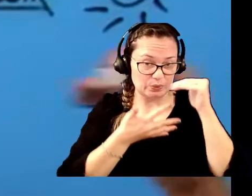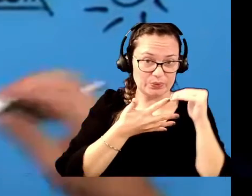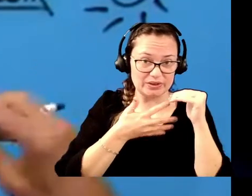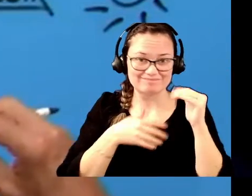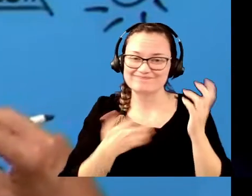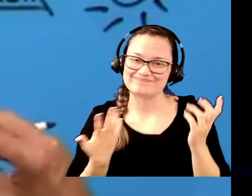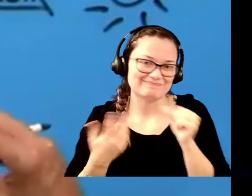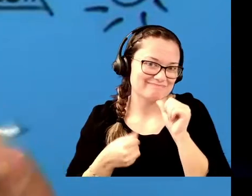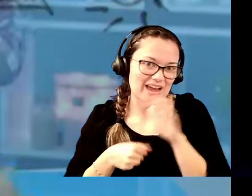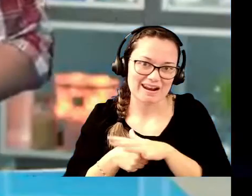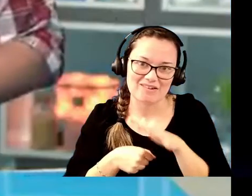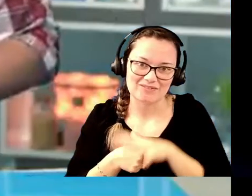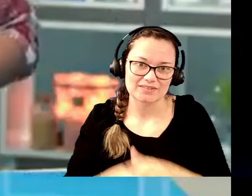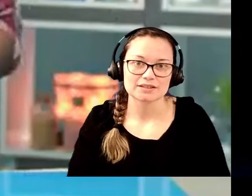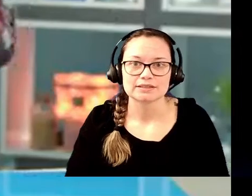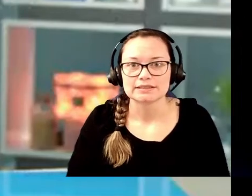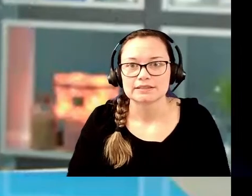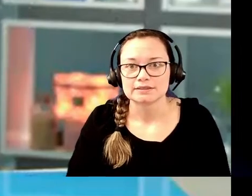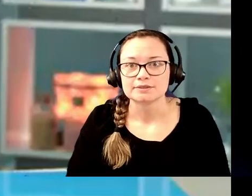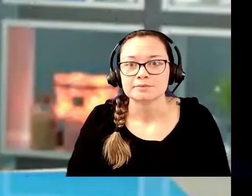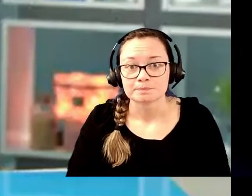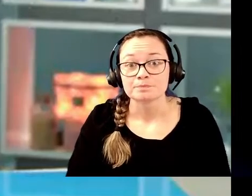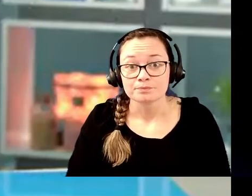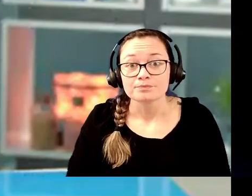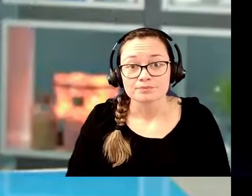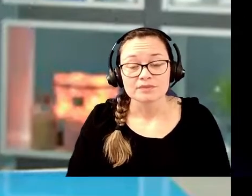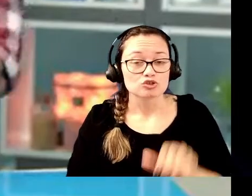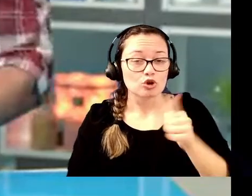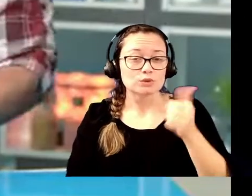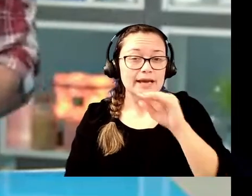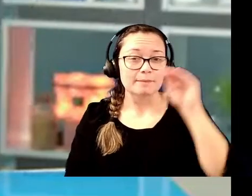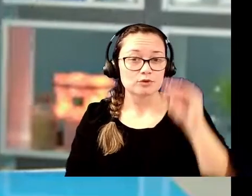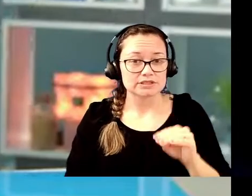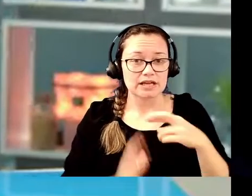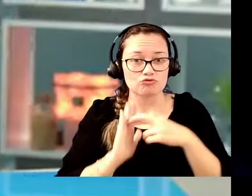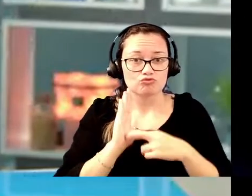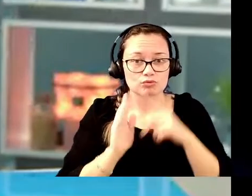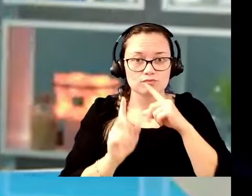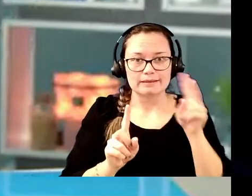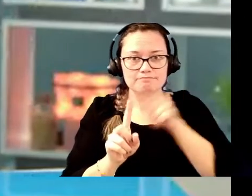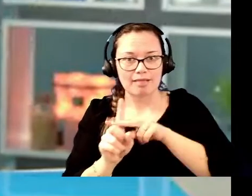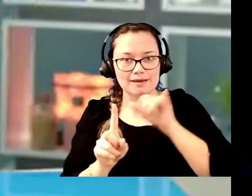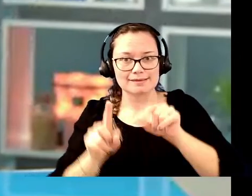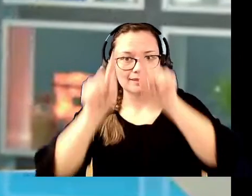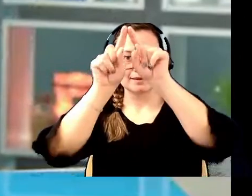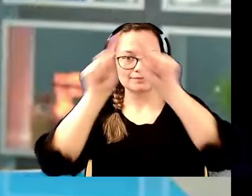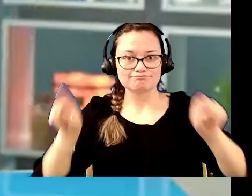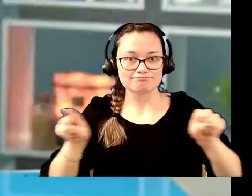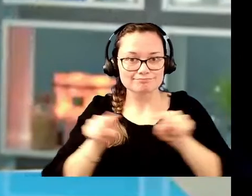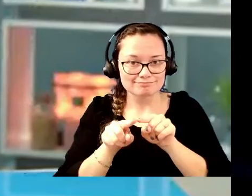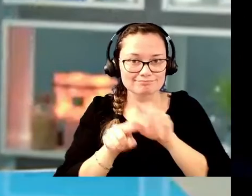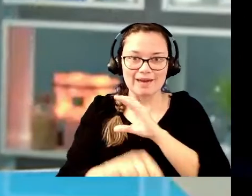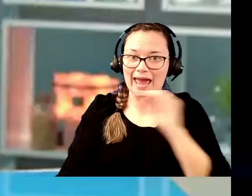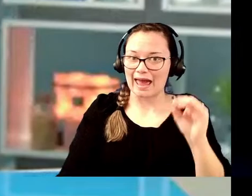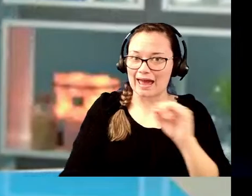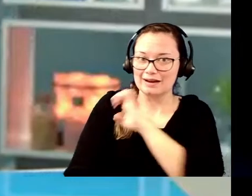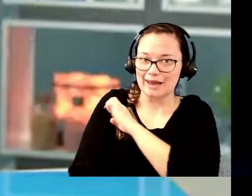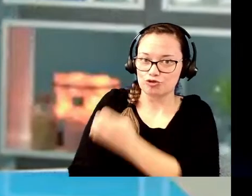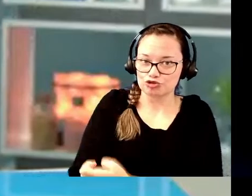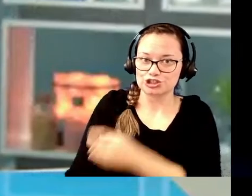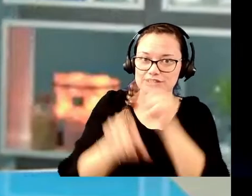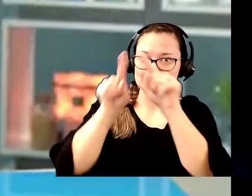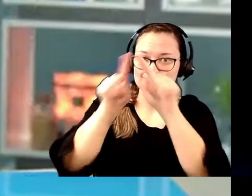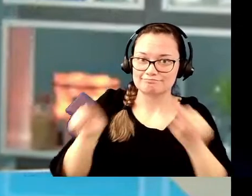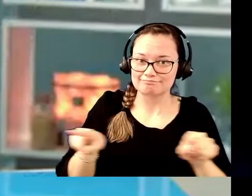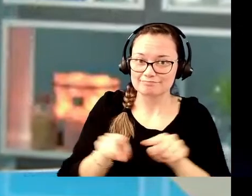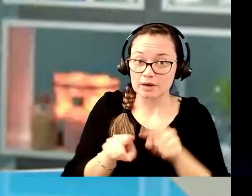an organism of that size. So the 10% rule really ties well into these ecological pyramids, into this energy pyramid, because it's a clear